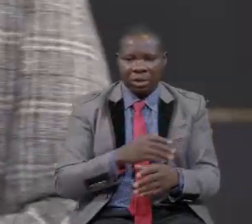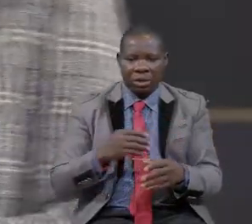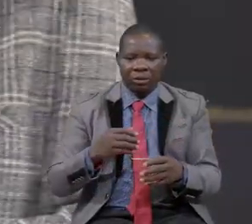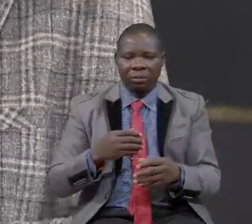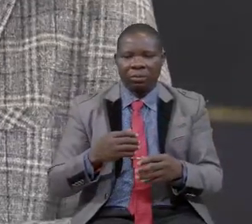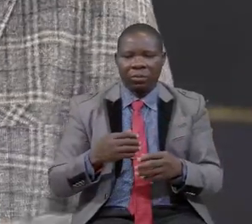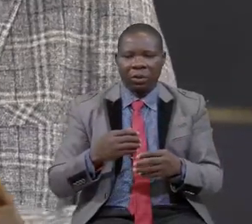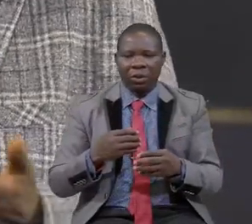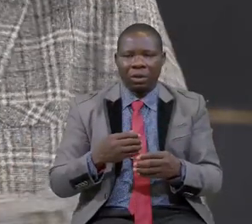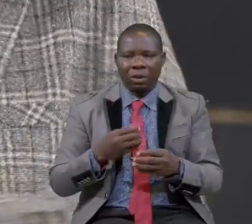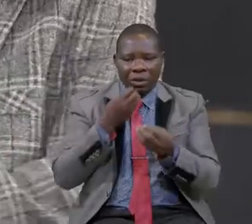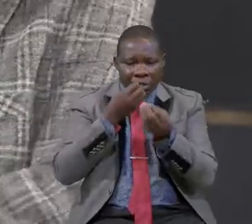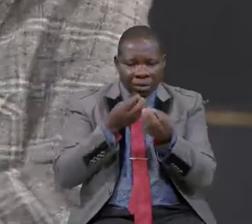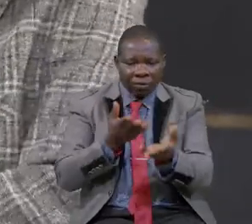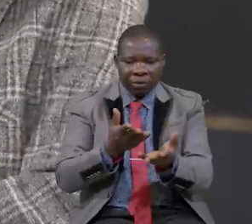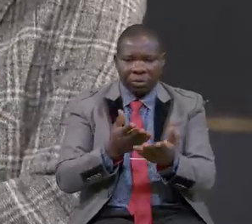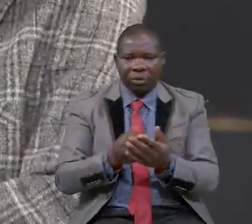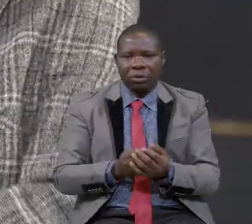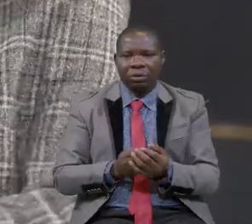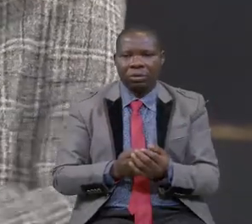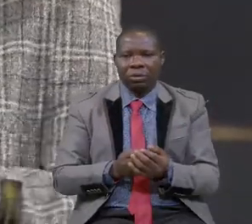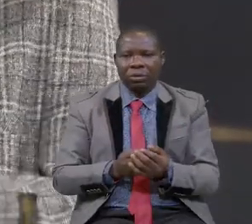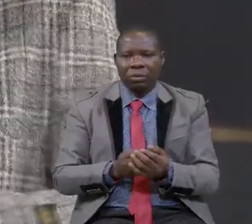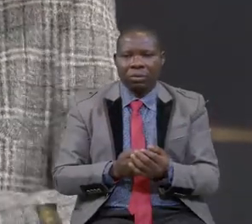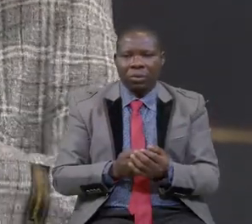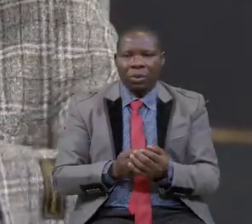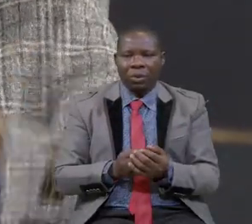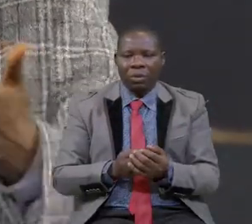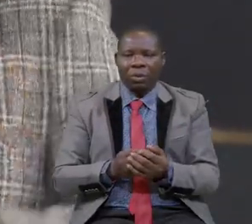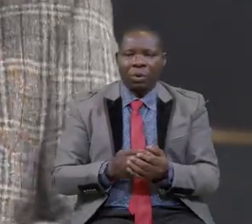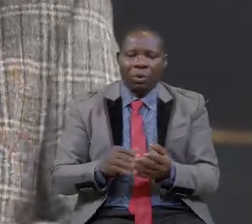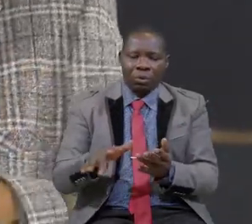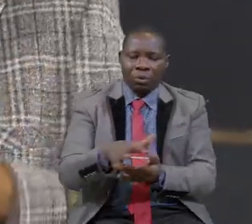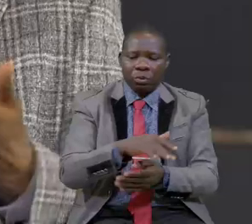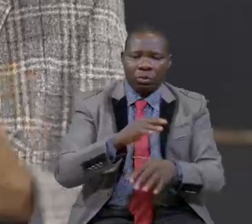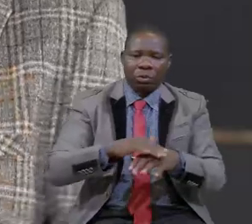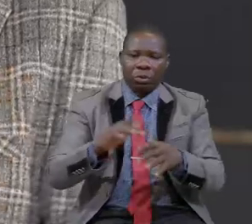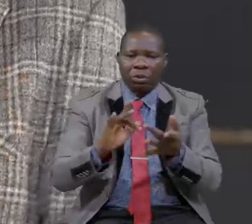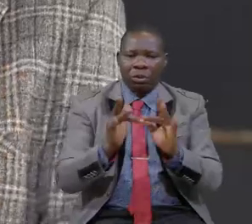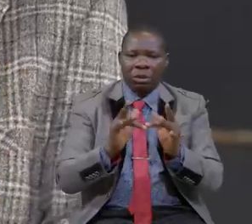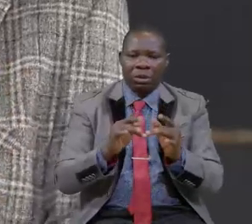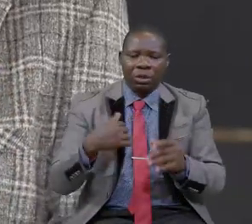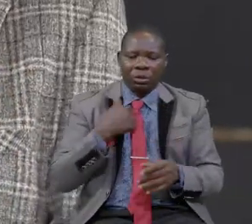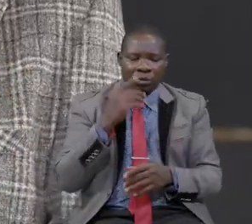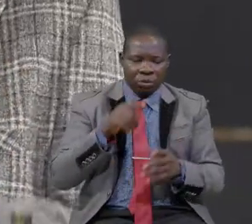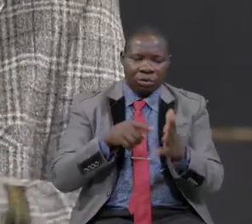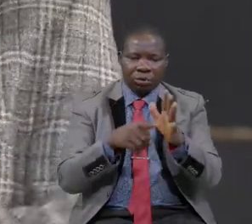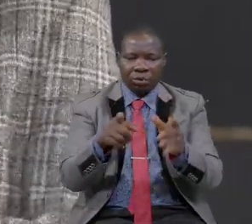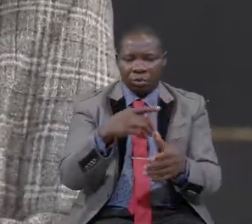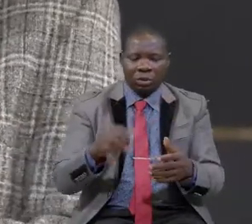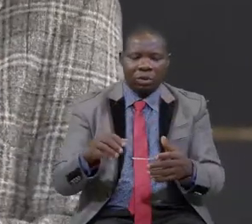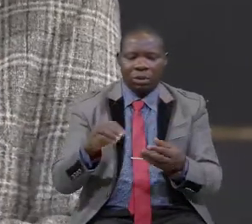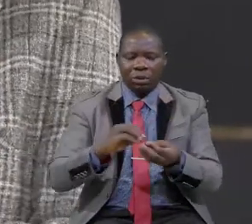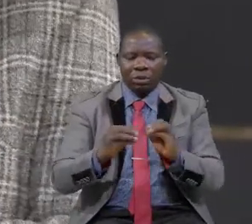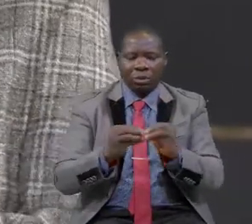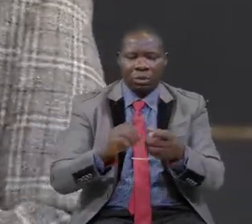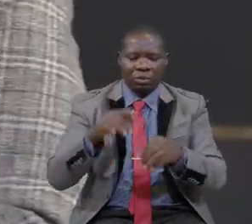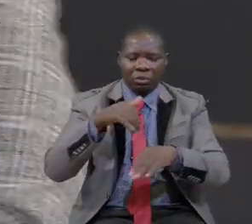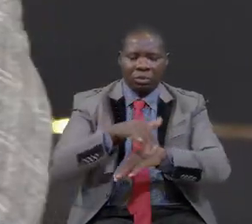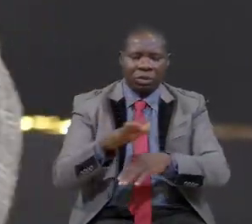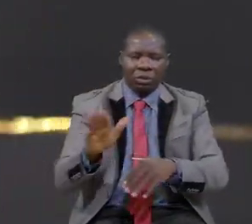online will be showing you, the number you have to send your details to.